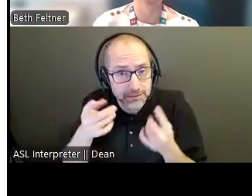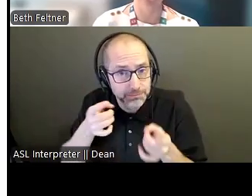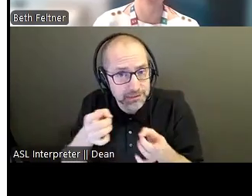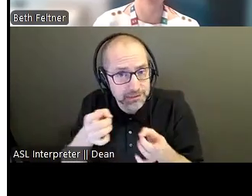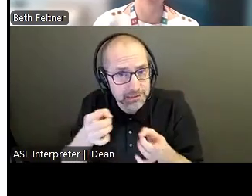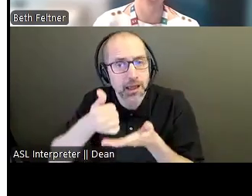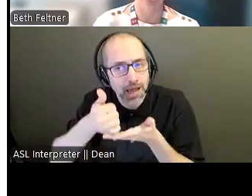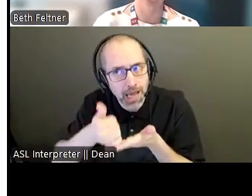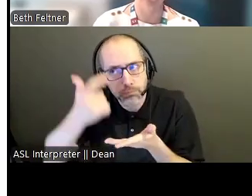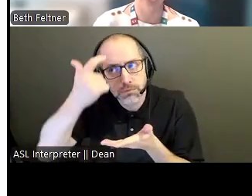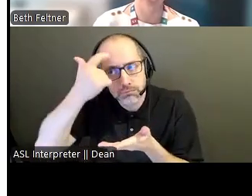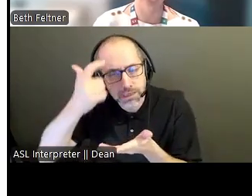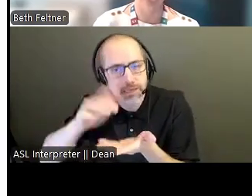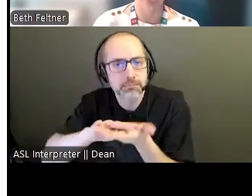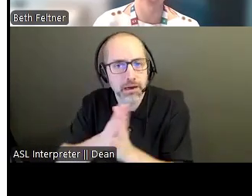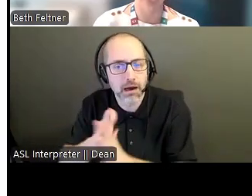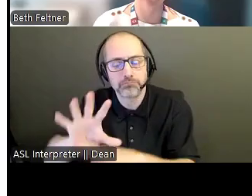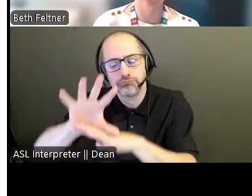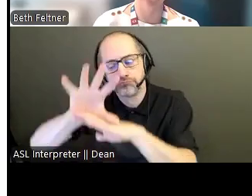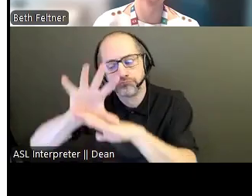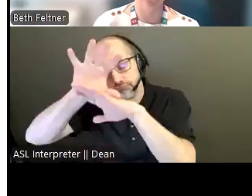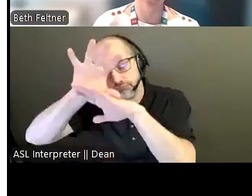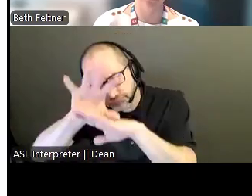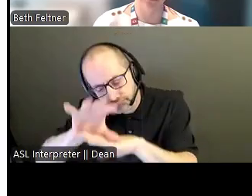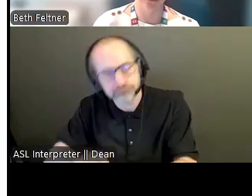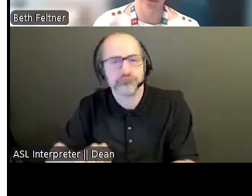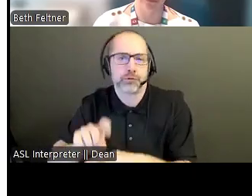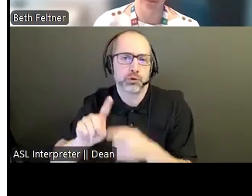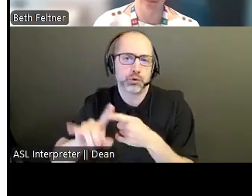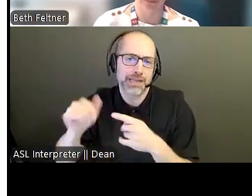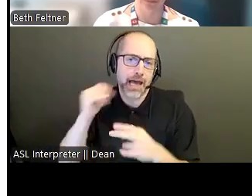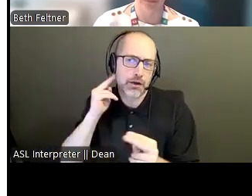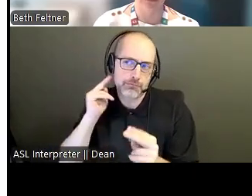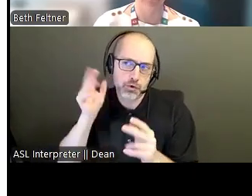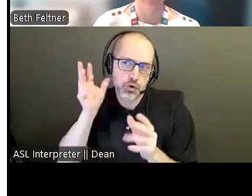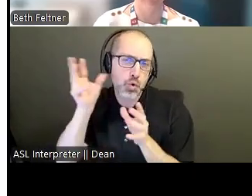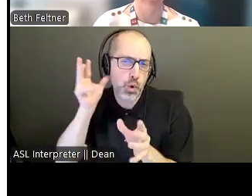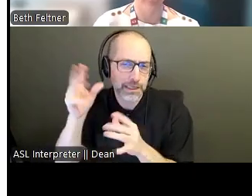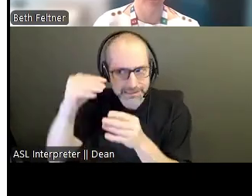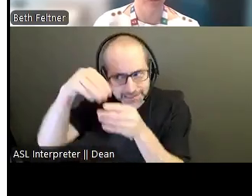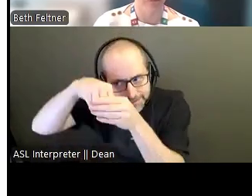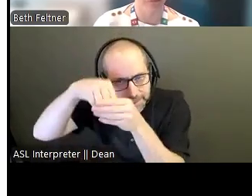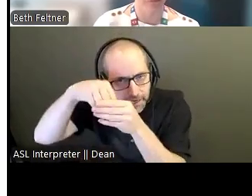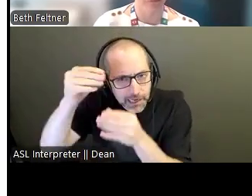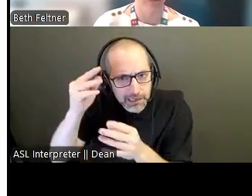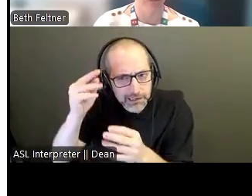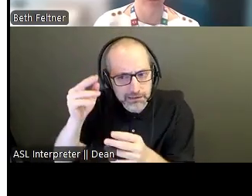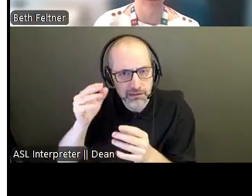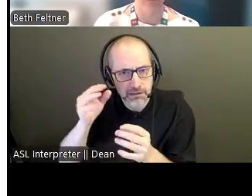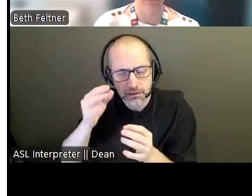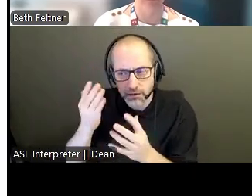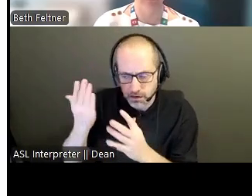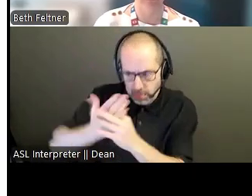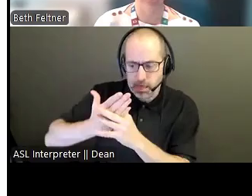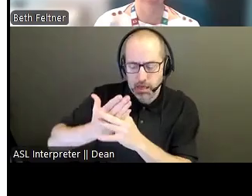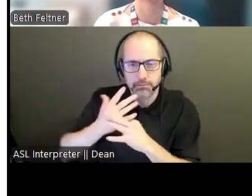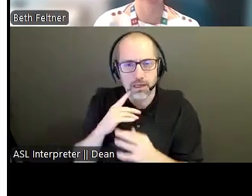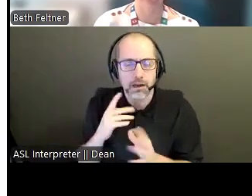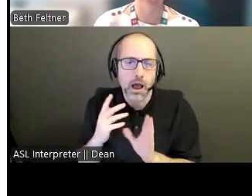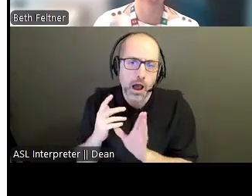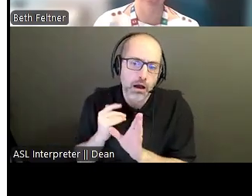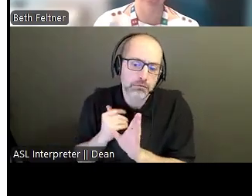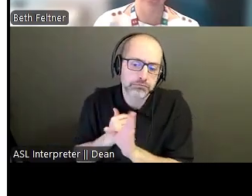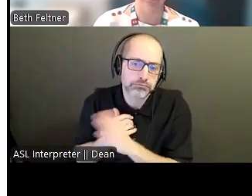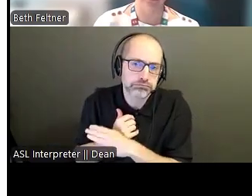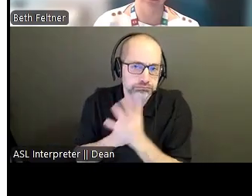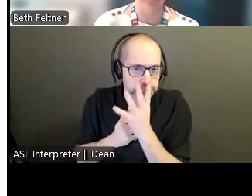to that noise in our head so that you can try and start to become a little bit less aware of